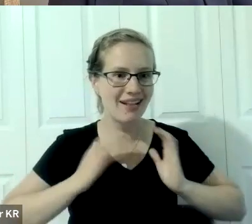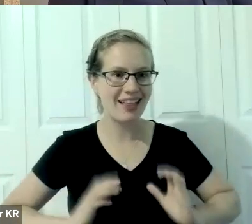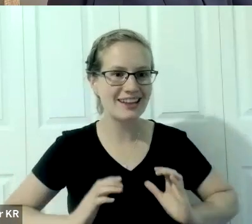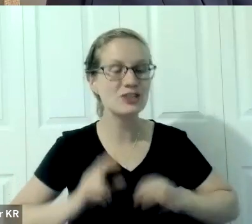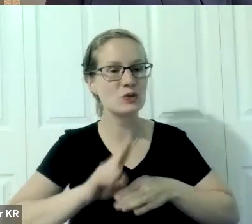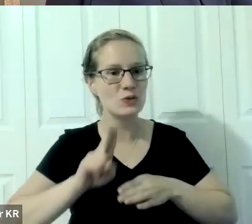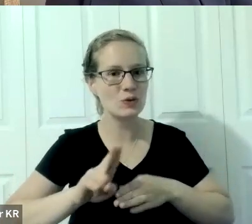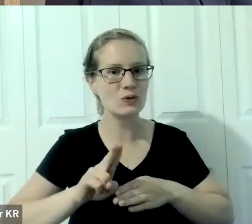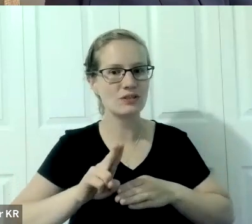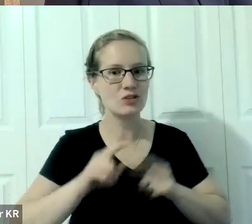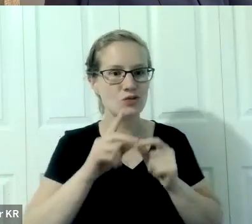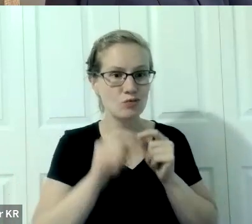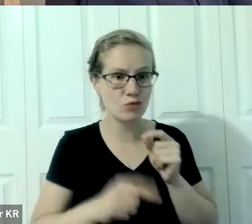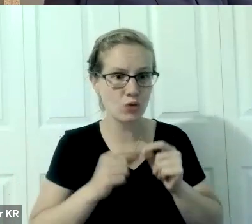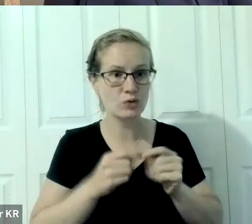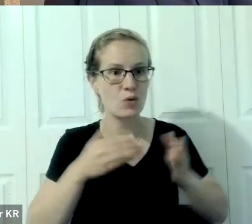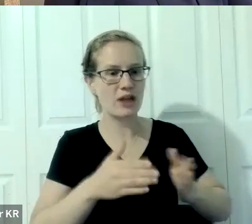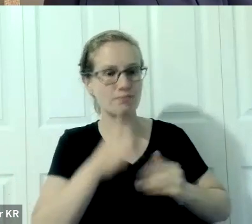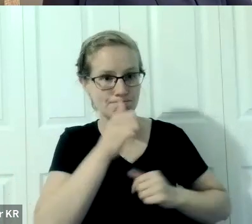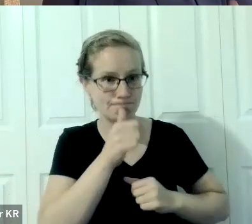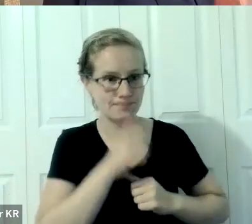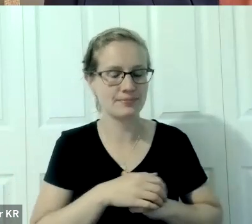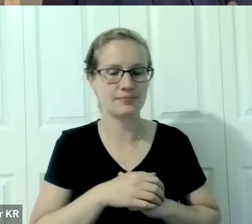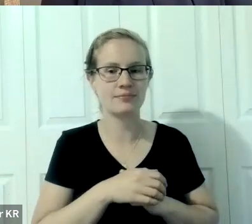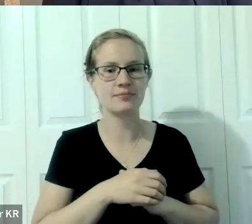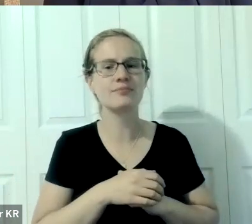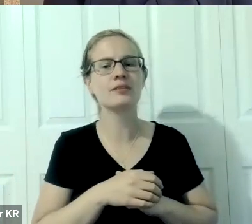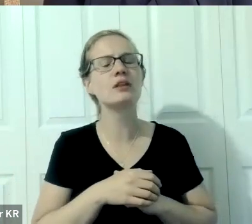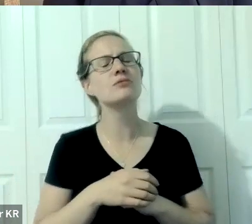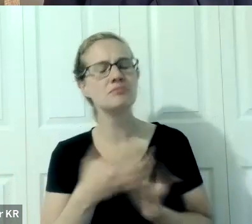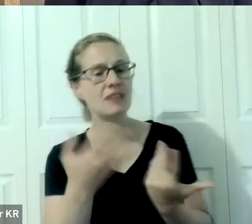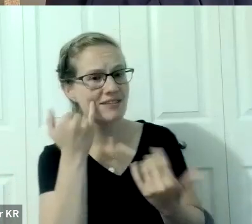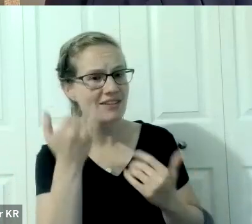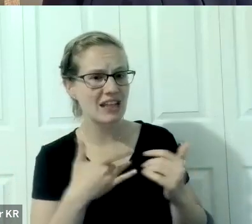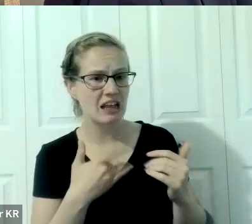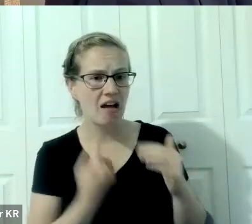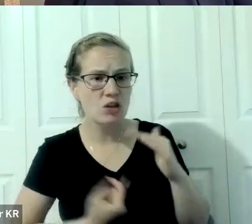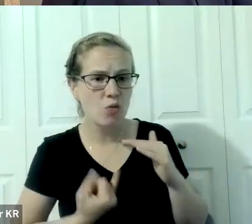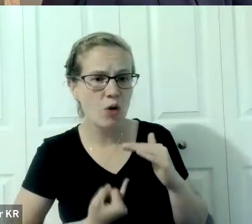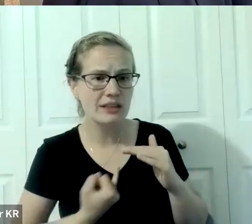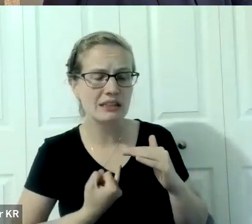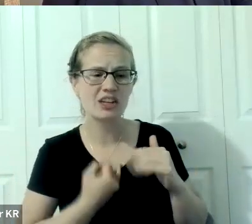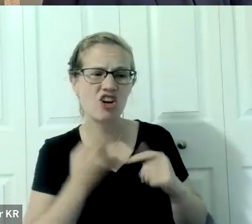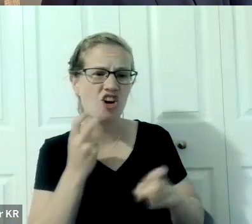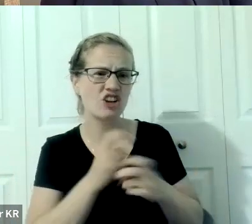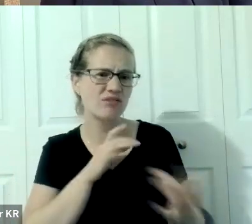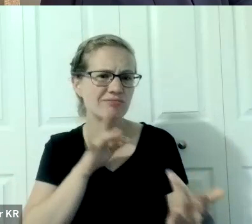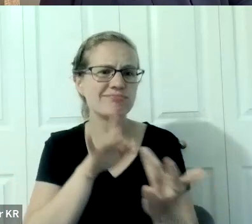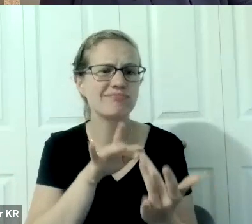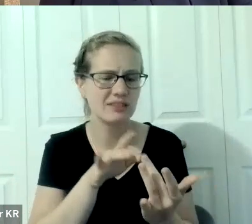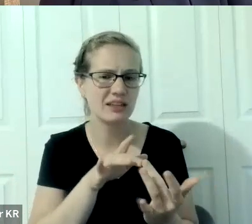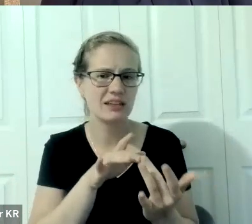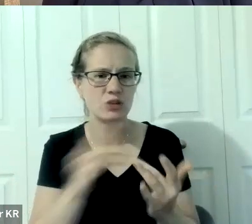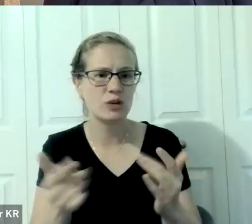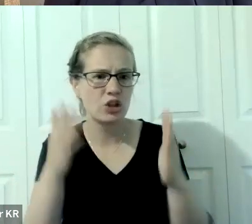that as a coping mechanism. And then I tell them, you know, if you're feeling isolated, it's hard for you to reach out to